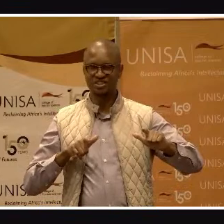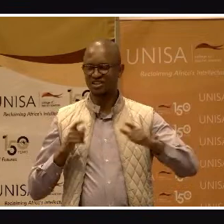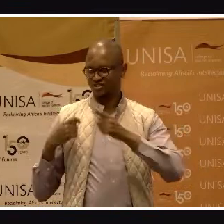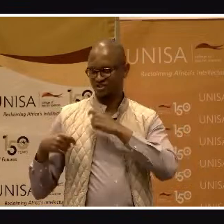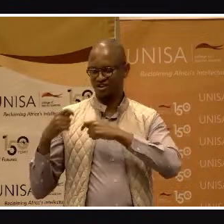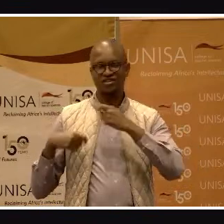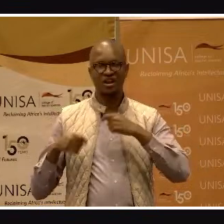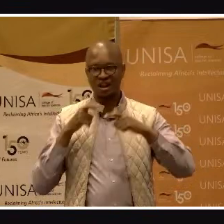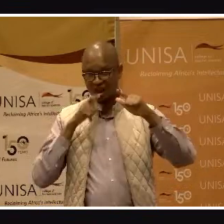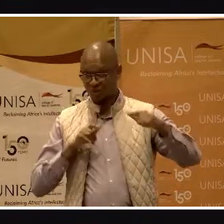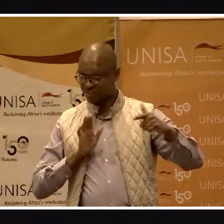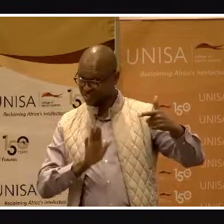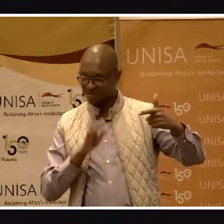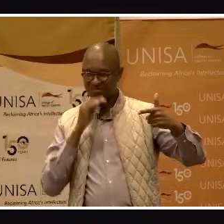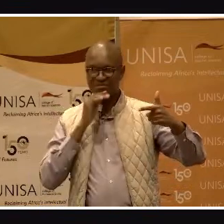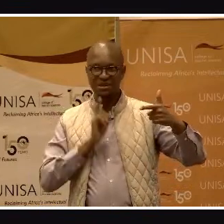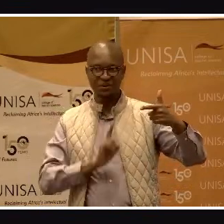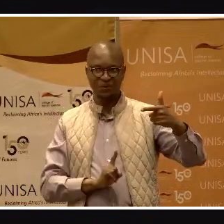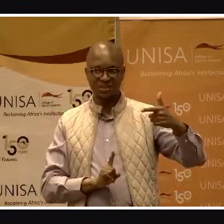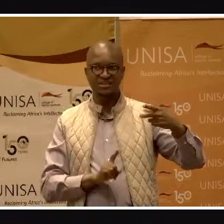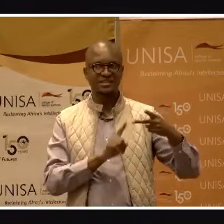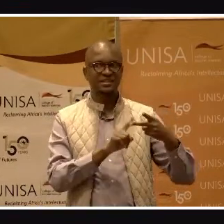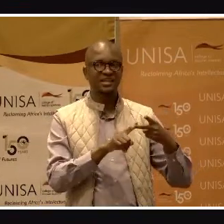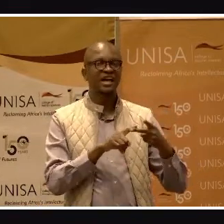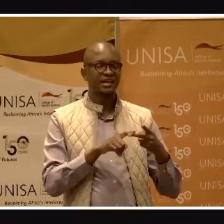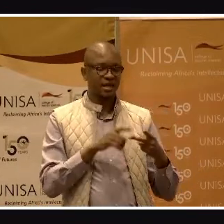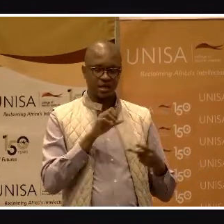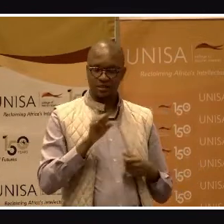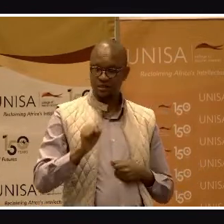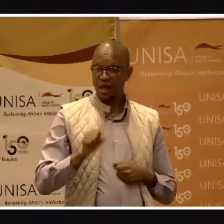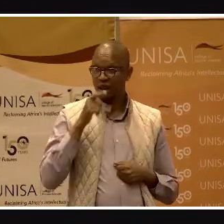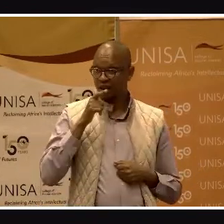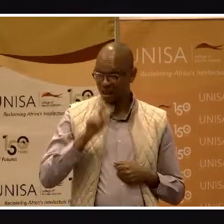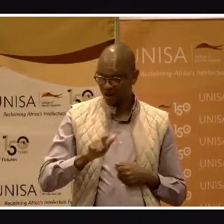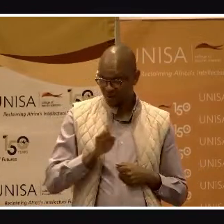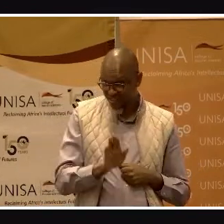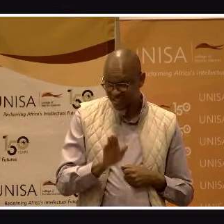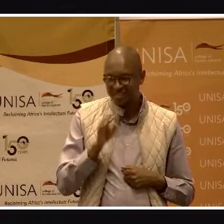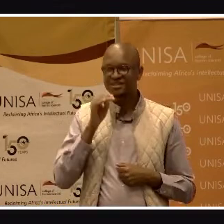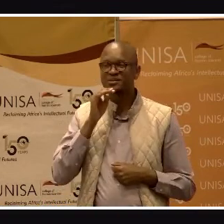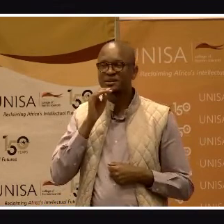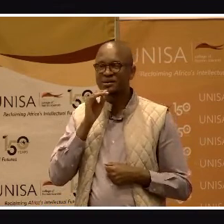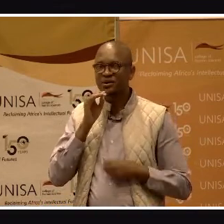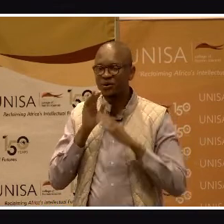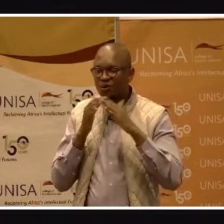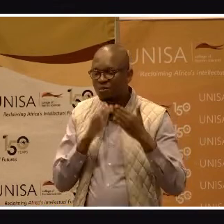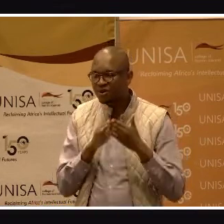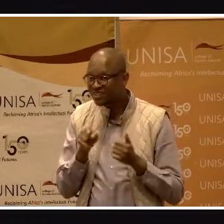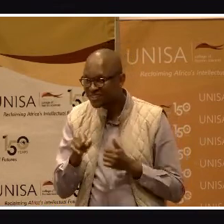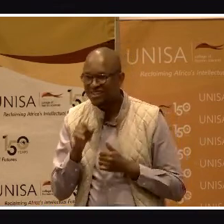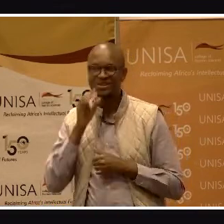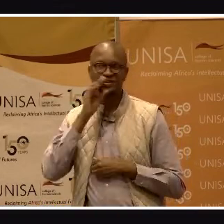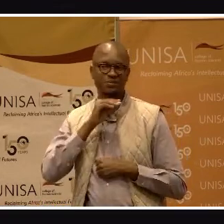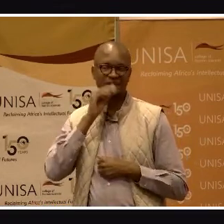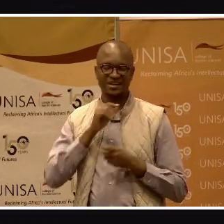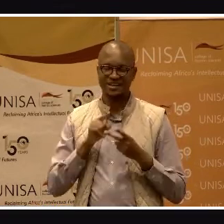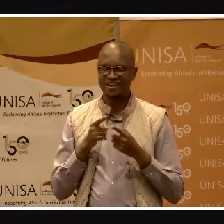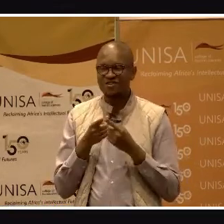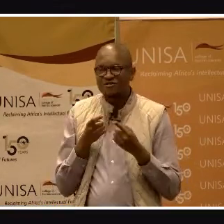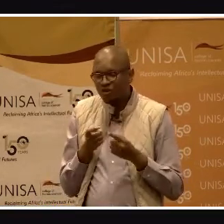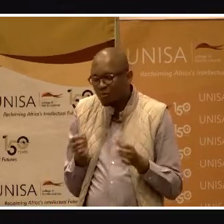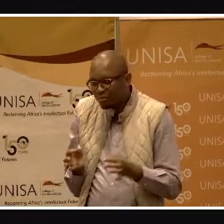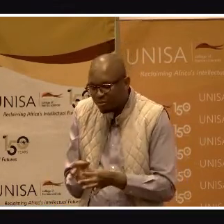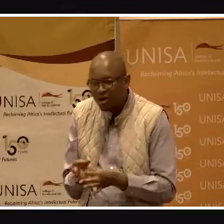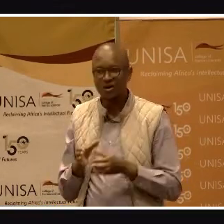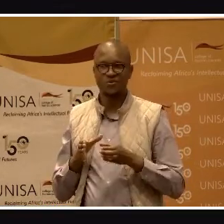a region and spoken by the indigenous people, often reduced to the status of a minority language. Development is